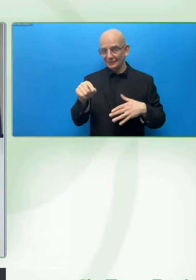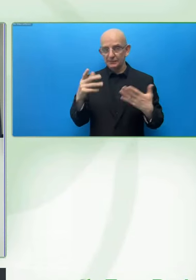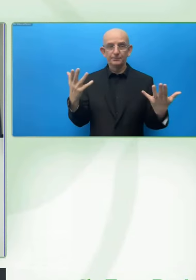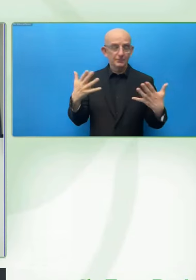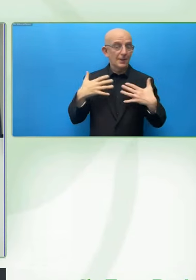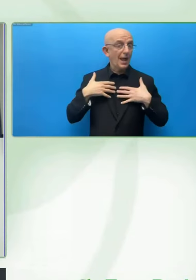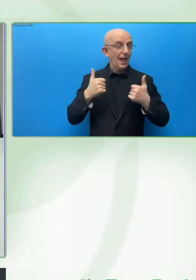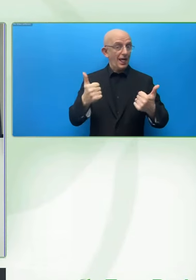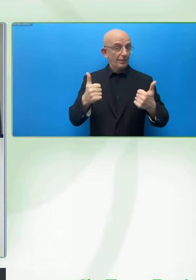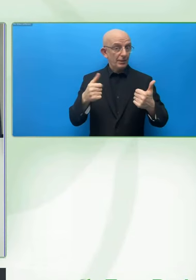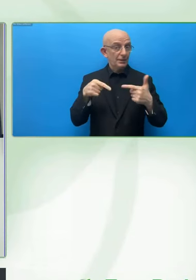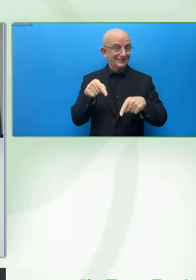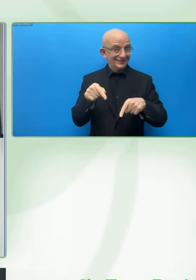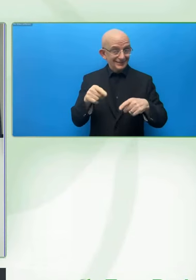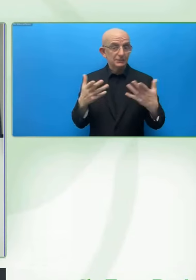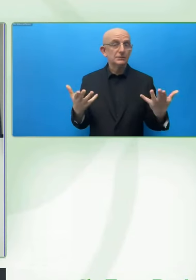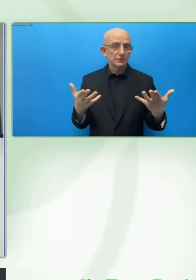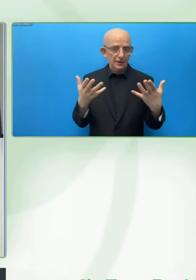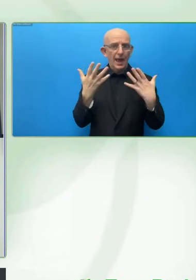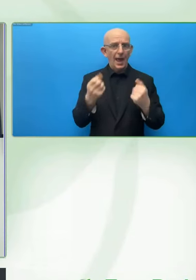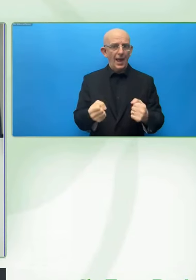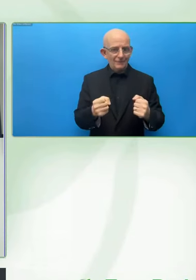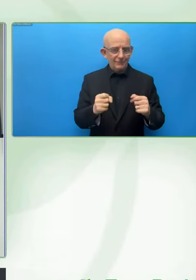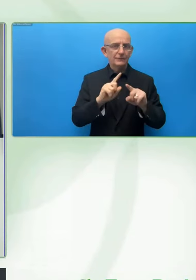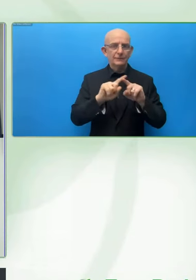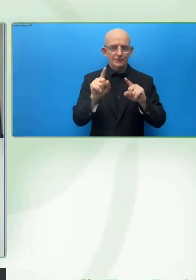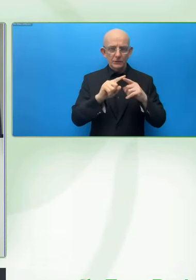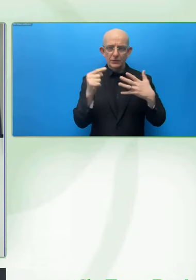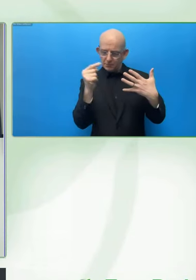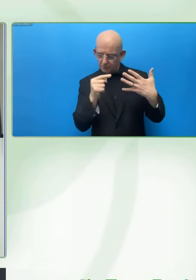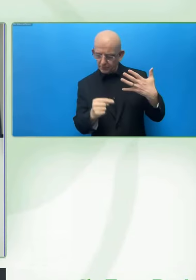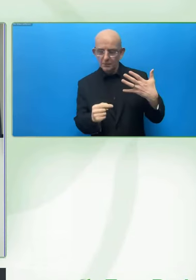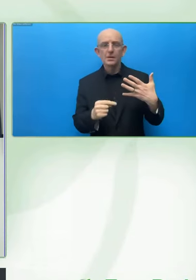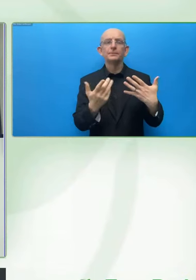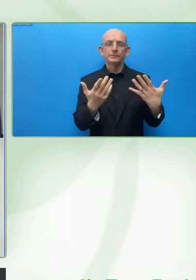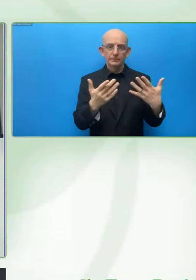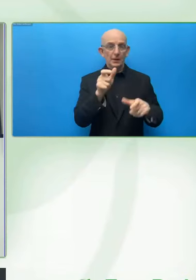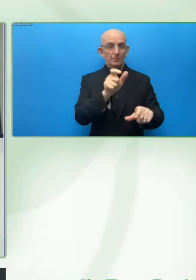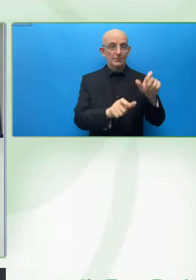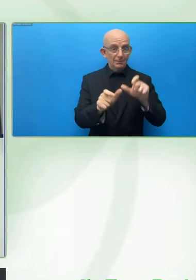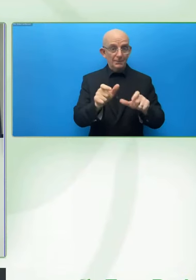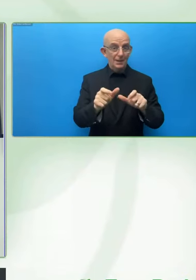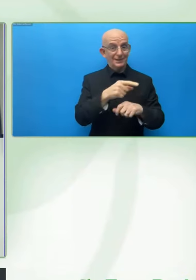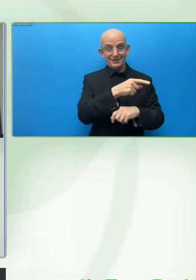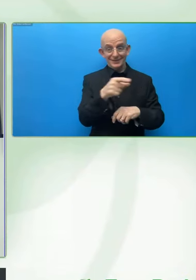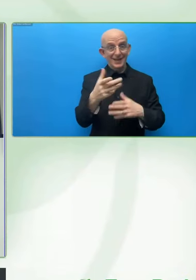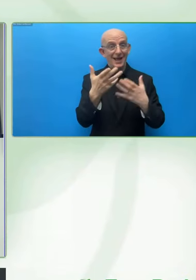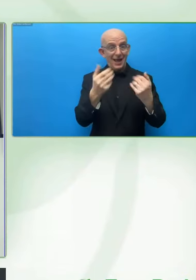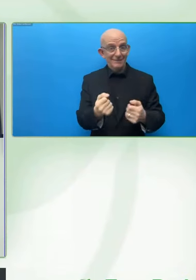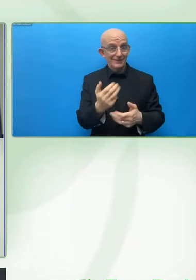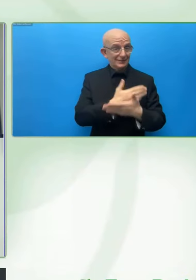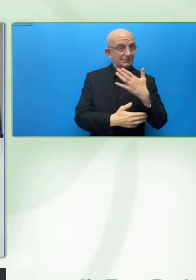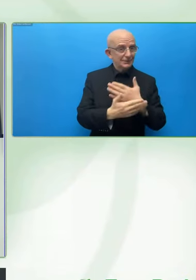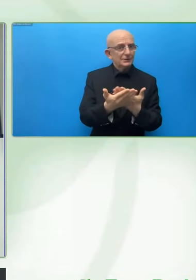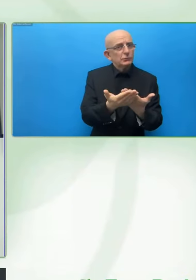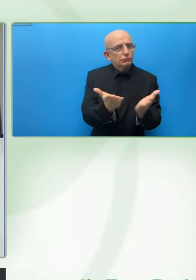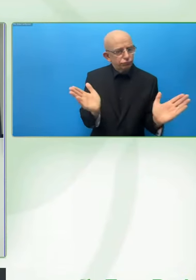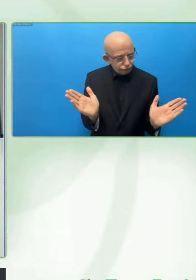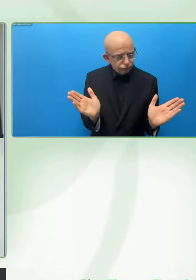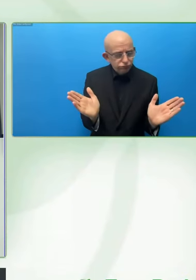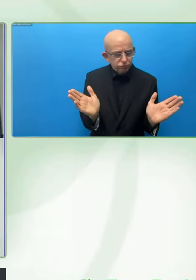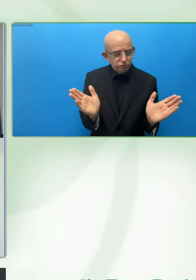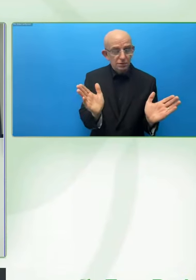opening, we see everything we do, we take the accessibility lenses, and we have